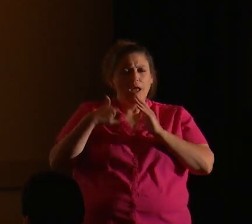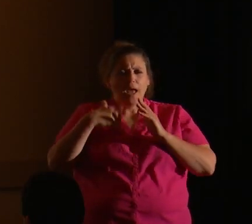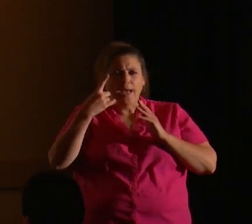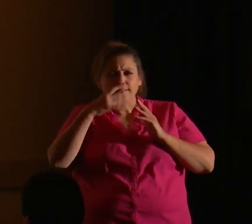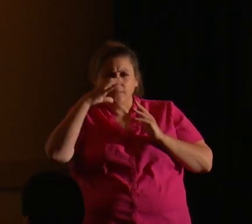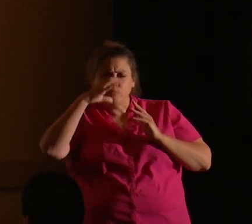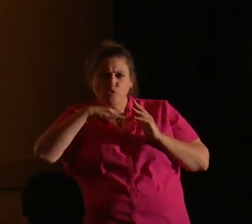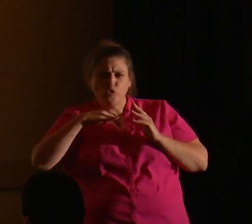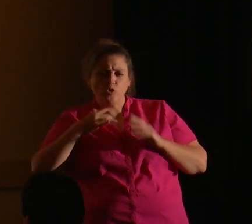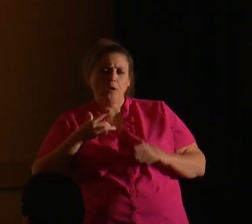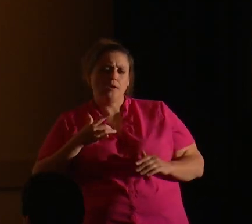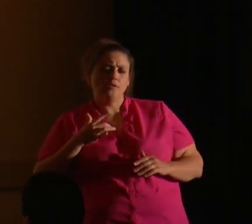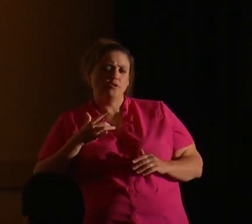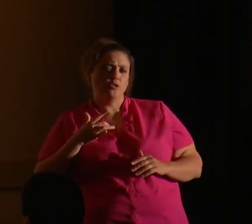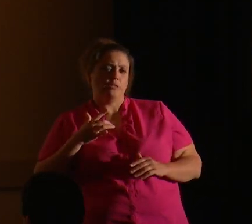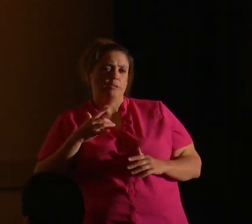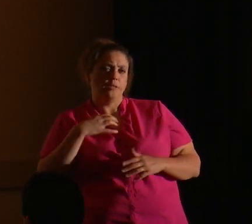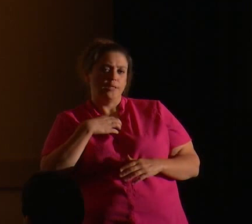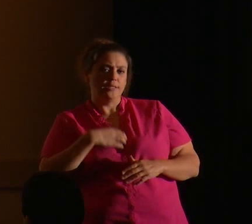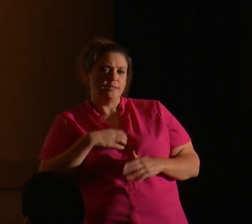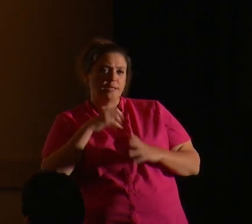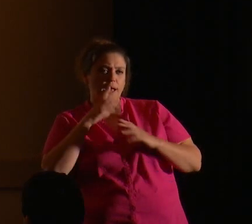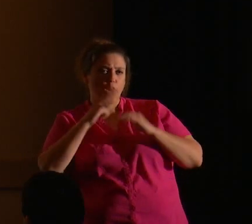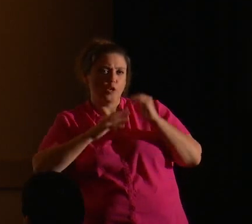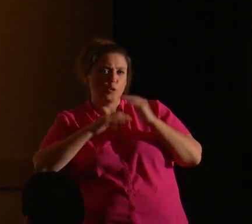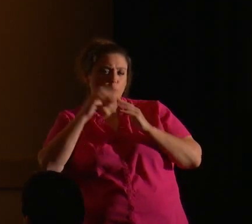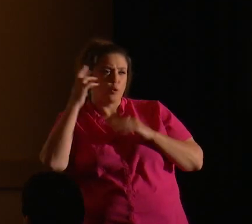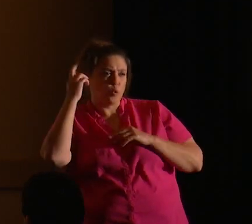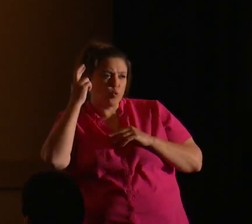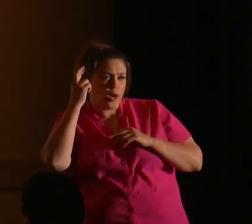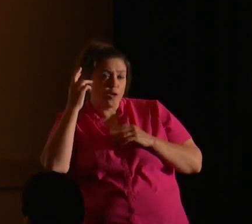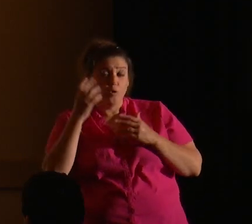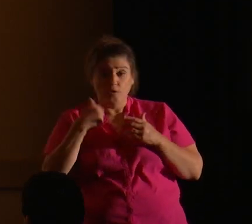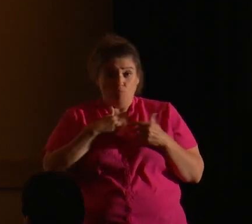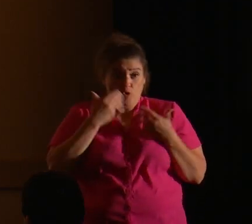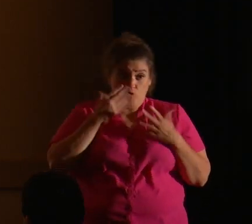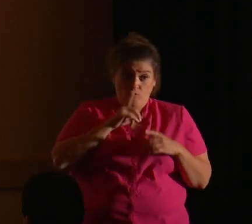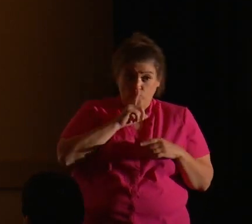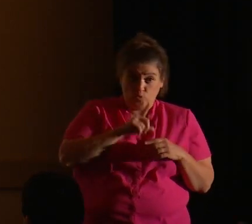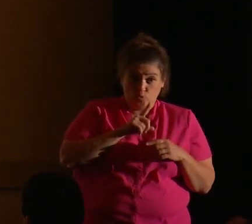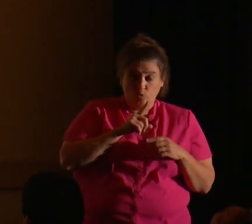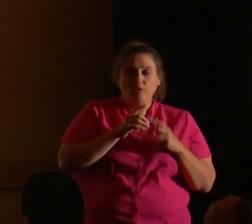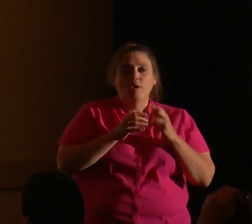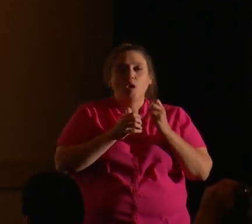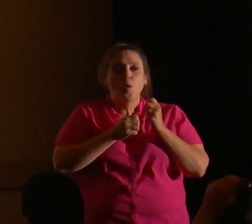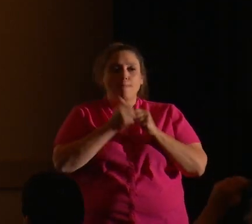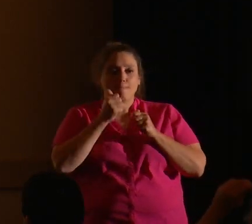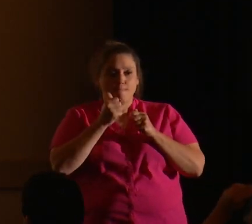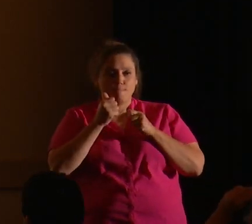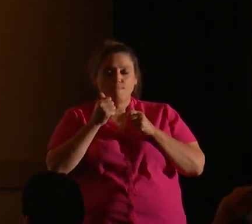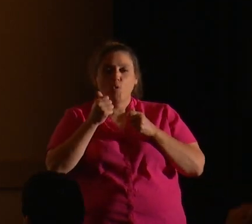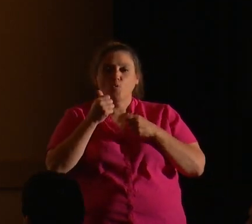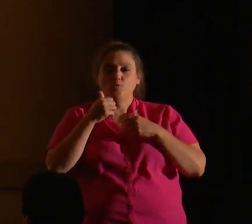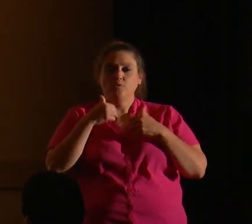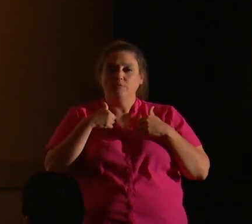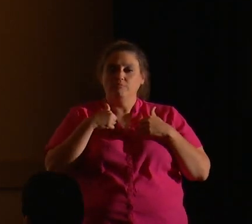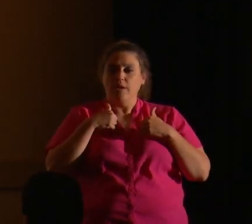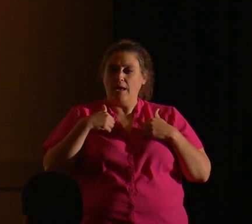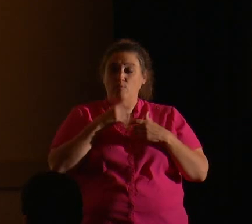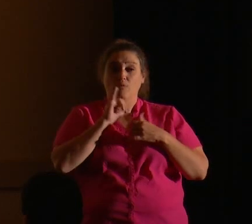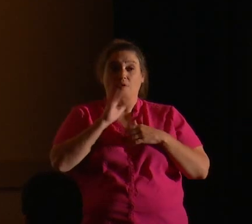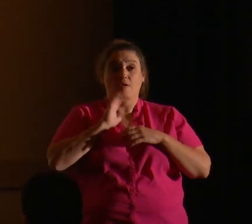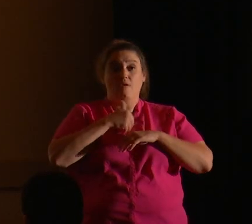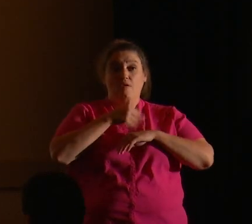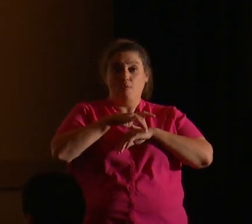inclination to build radios, and we don't know if it would, most intelligent creatures on our planet like the cetaceans have not